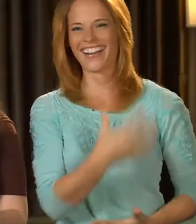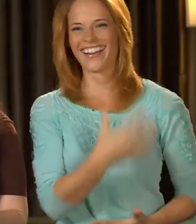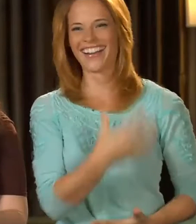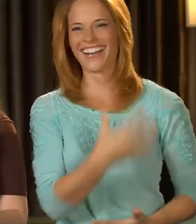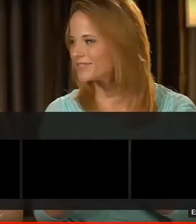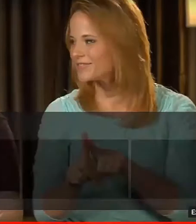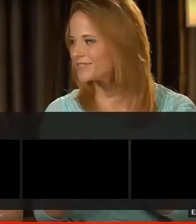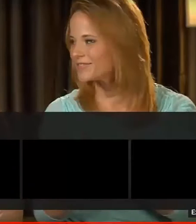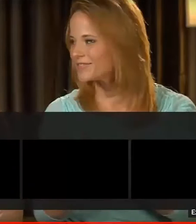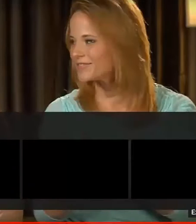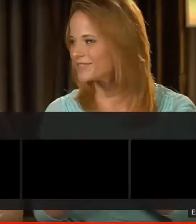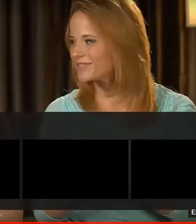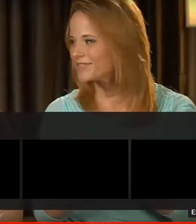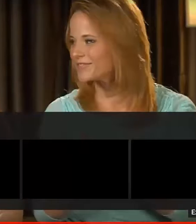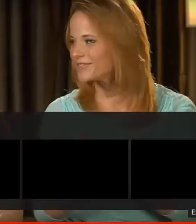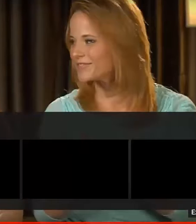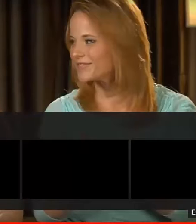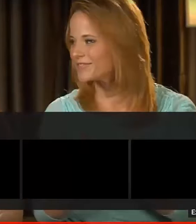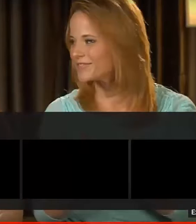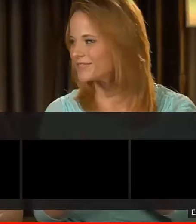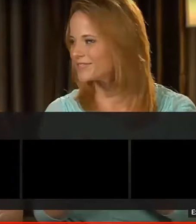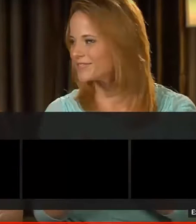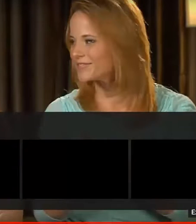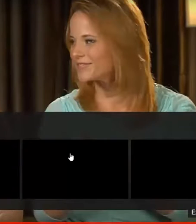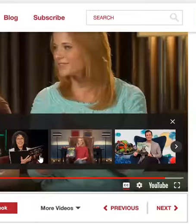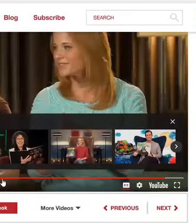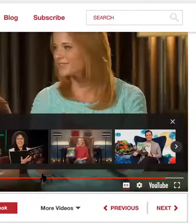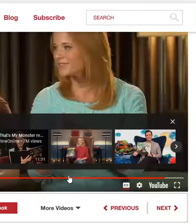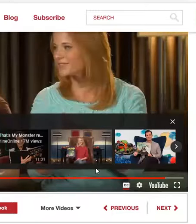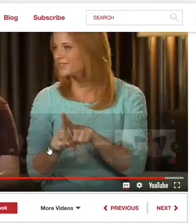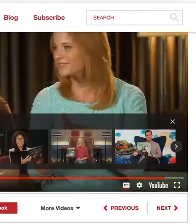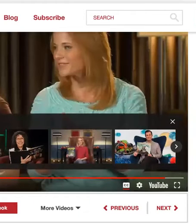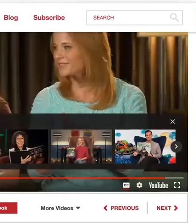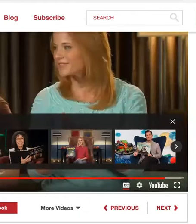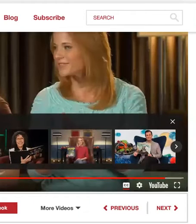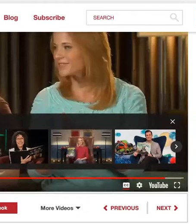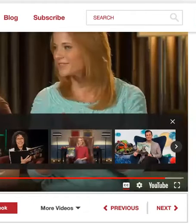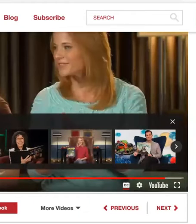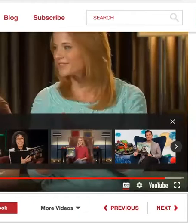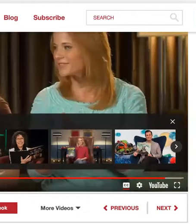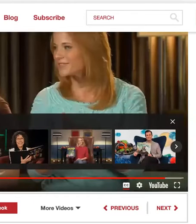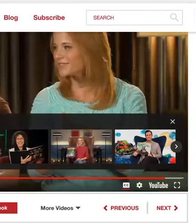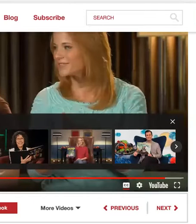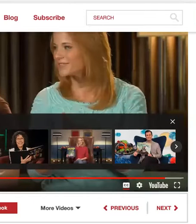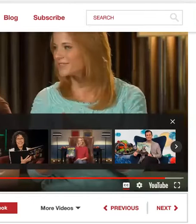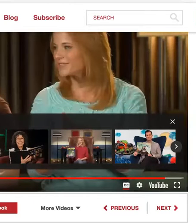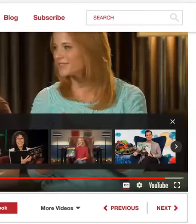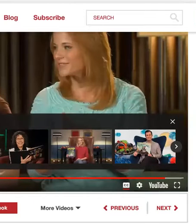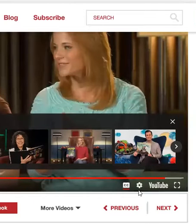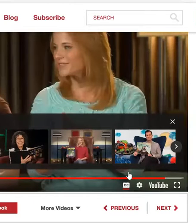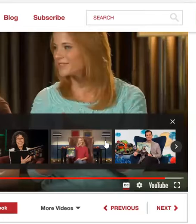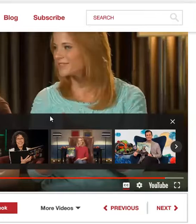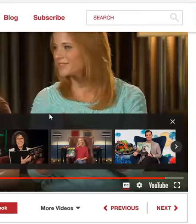I agree. All right. So the great part about that is there are so many different ways that we